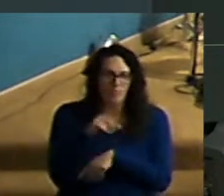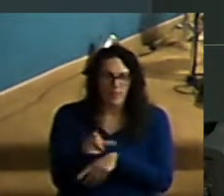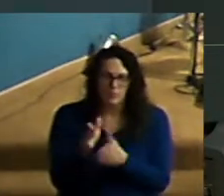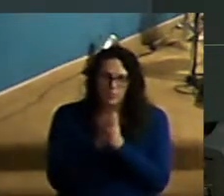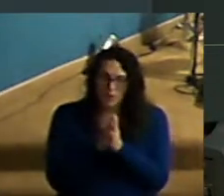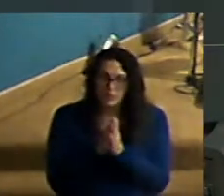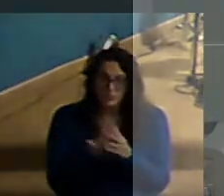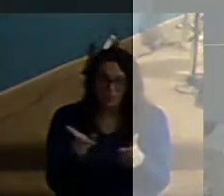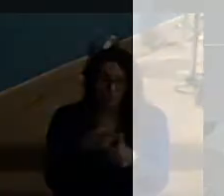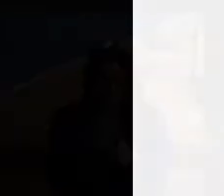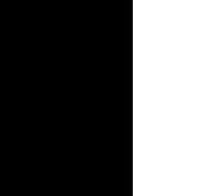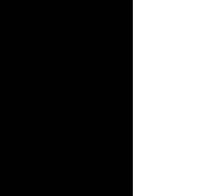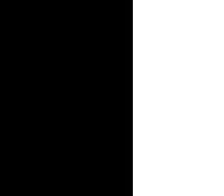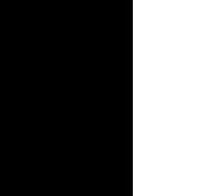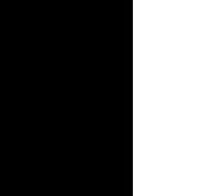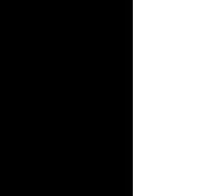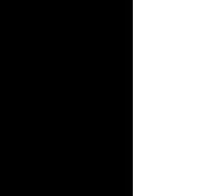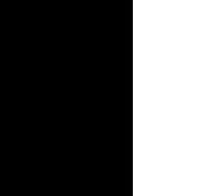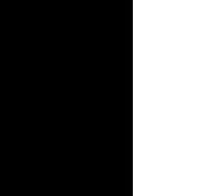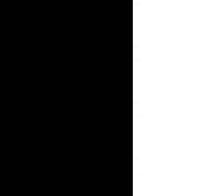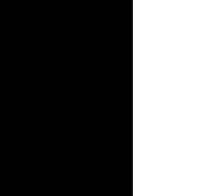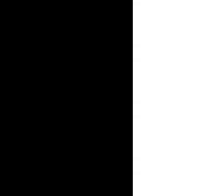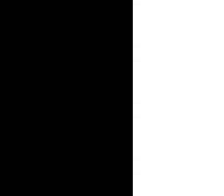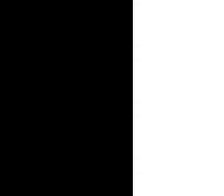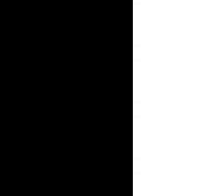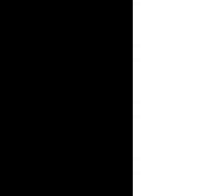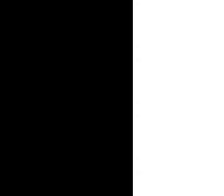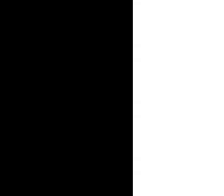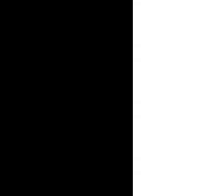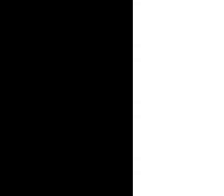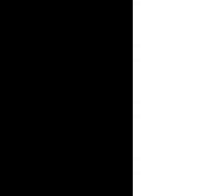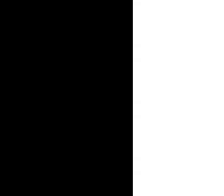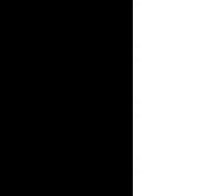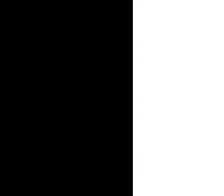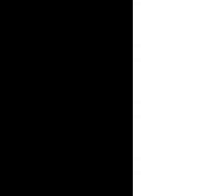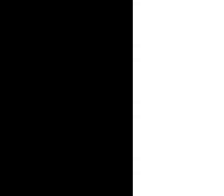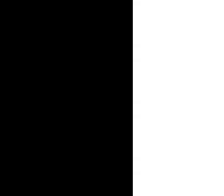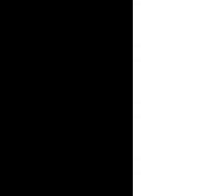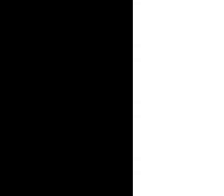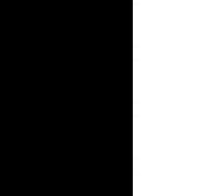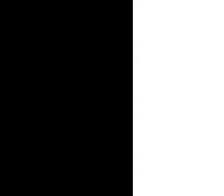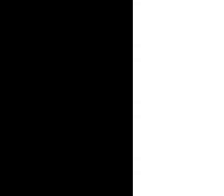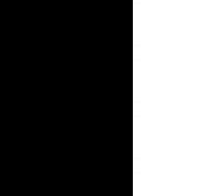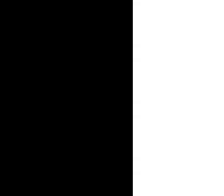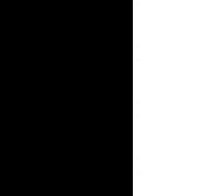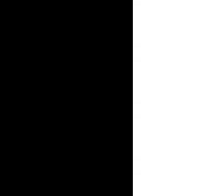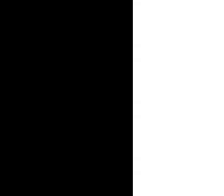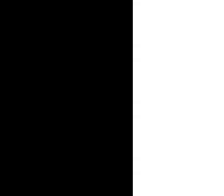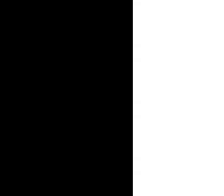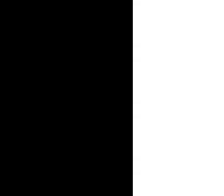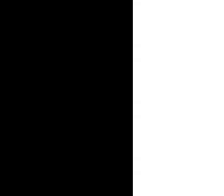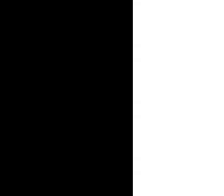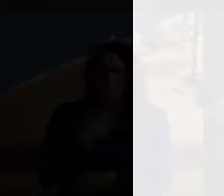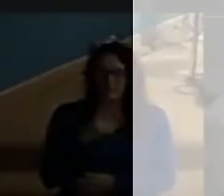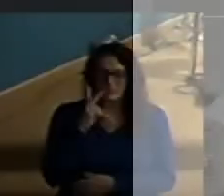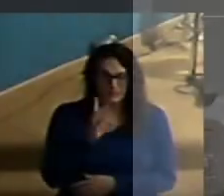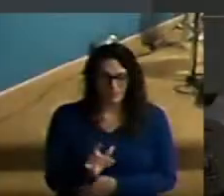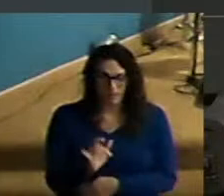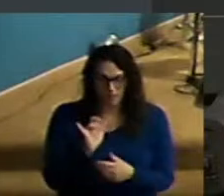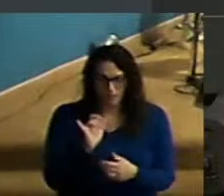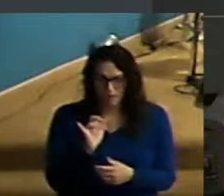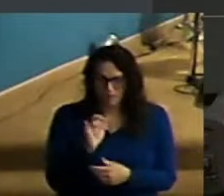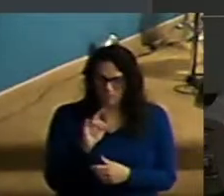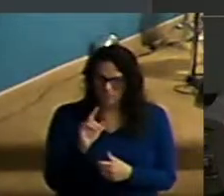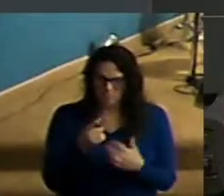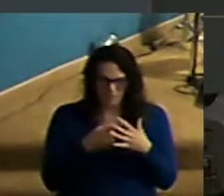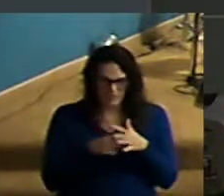One, prayer centers our character. Prayer centers our character. We find this in the first handful